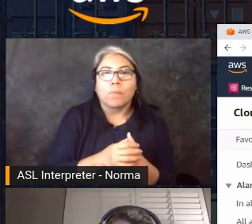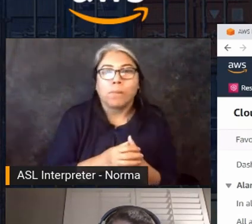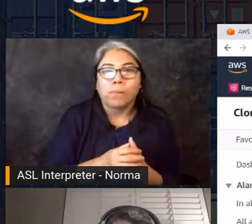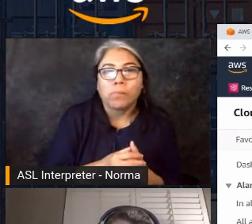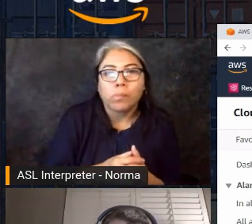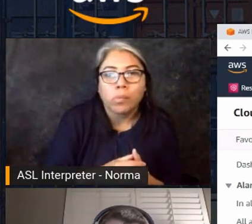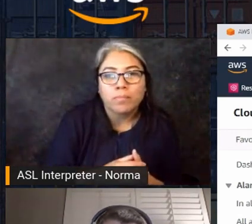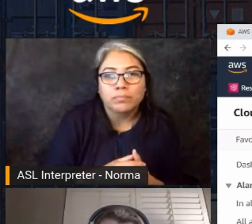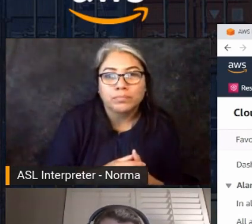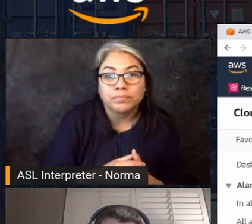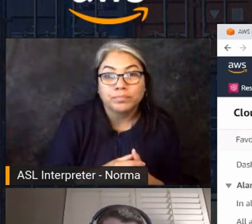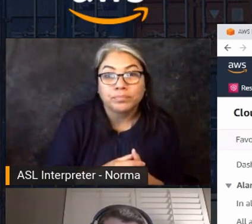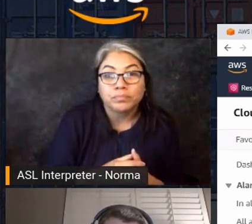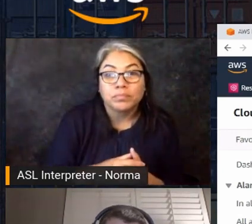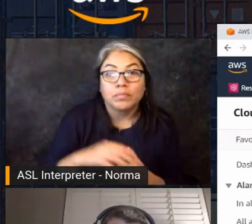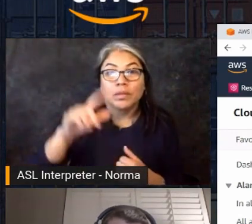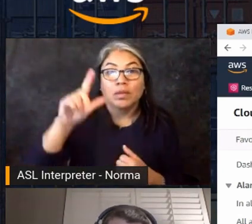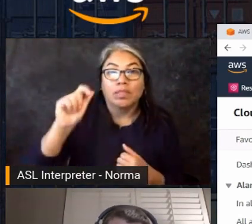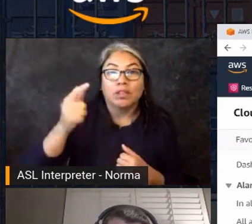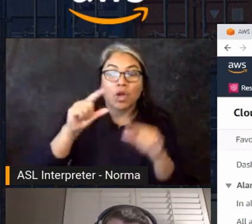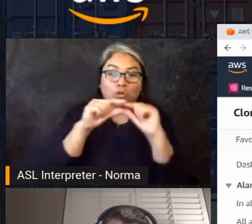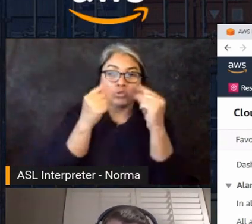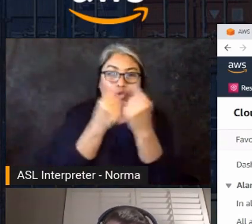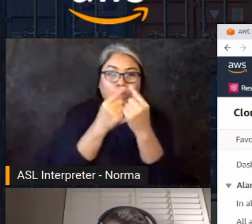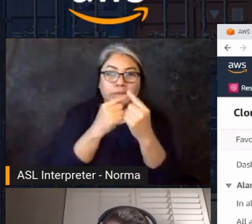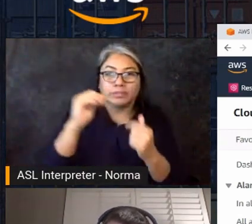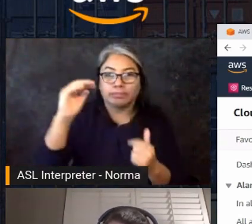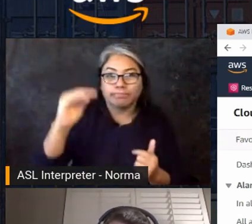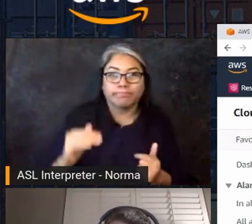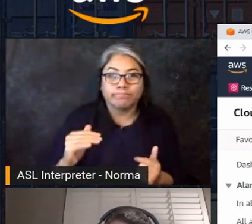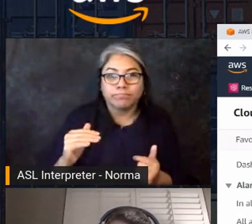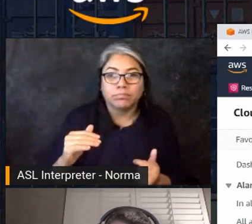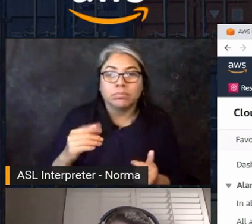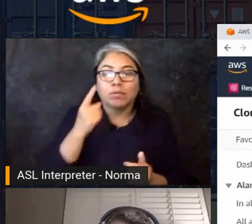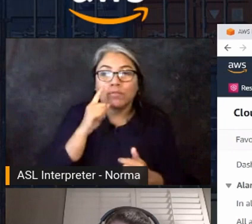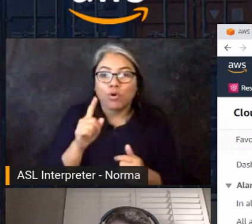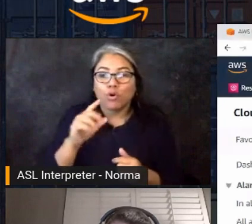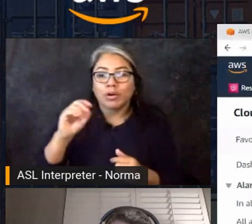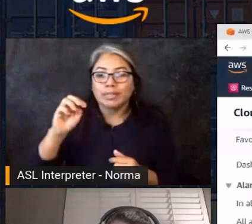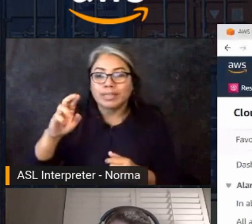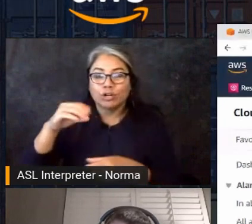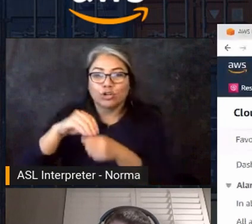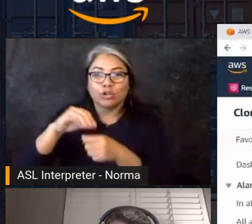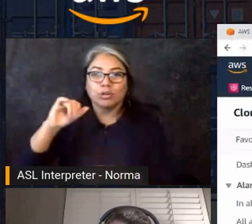some of the log groups that are created for Container Insights.